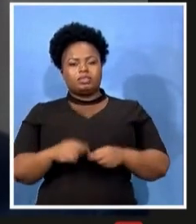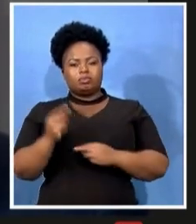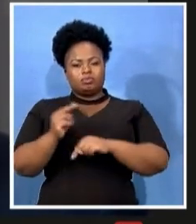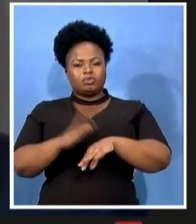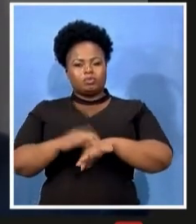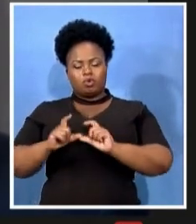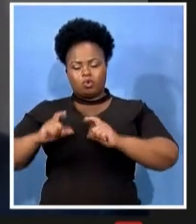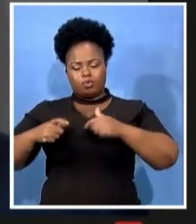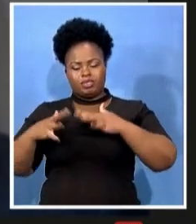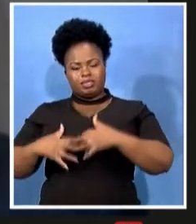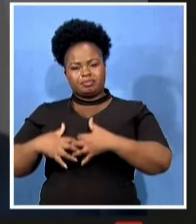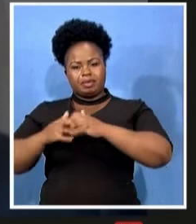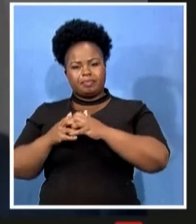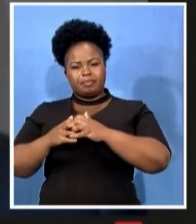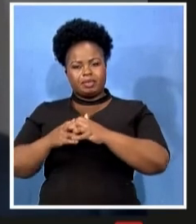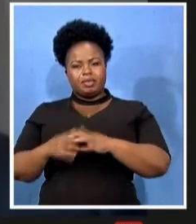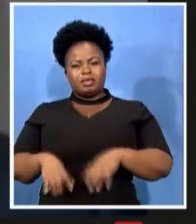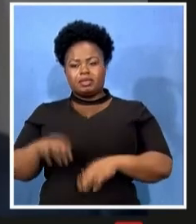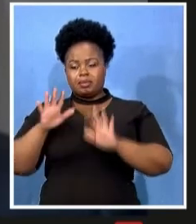Parliament.